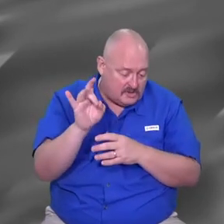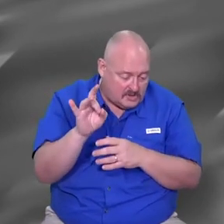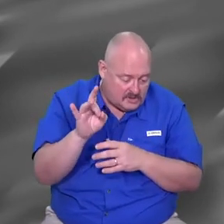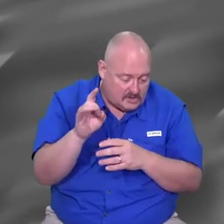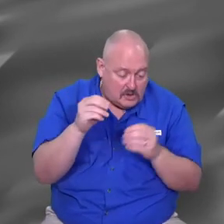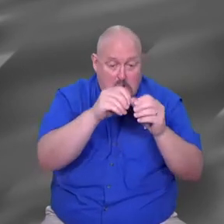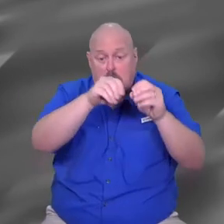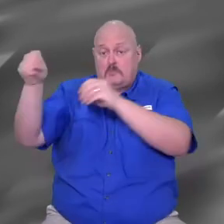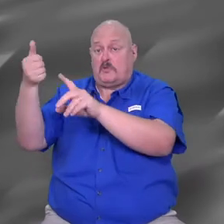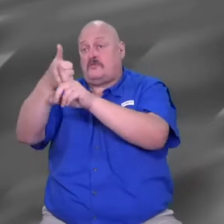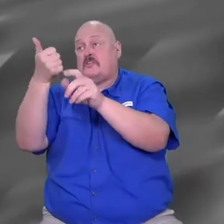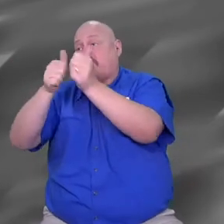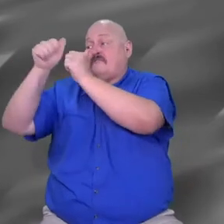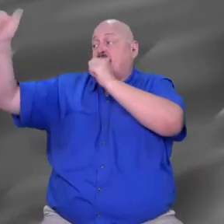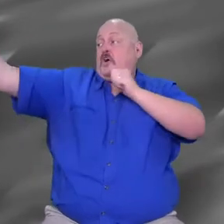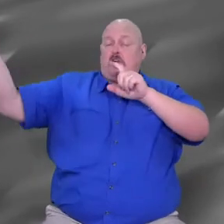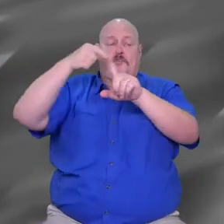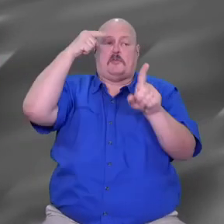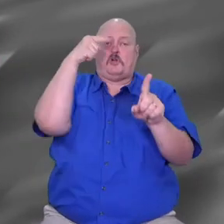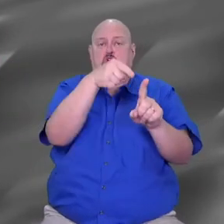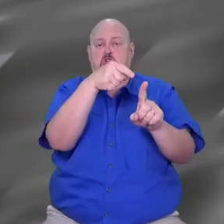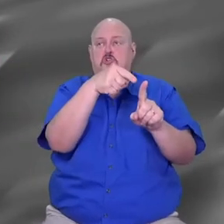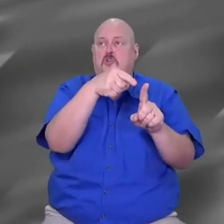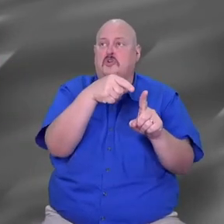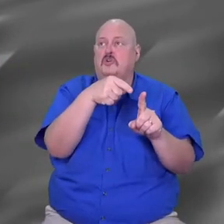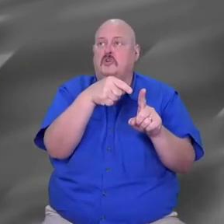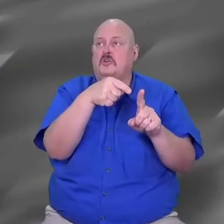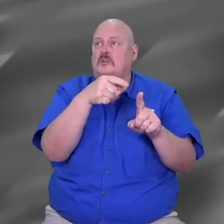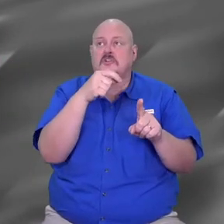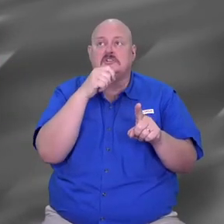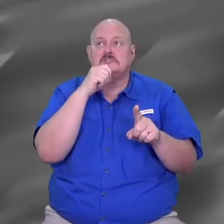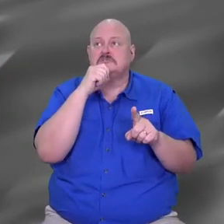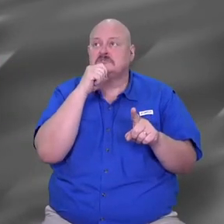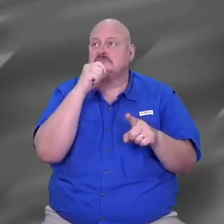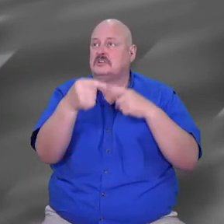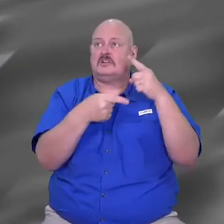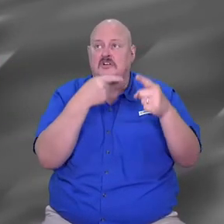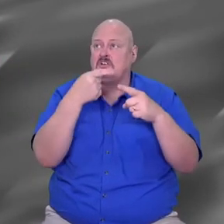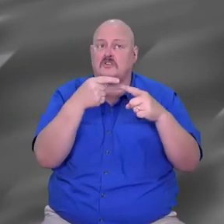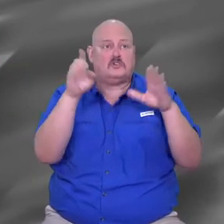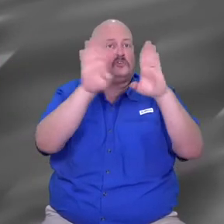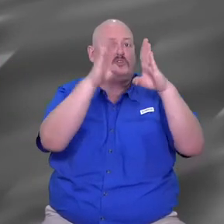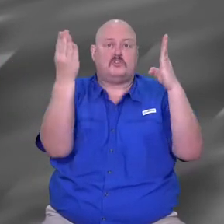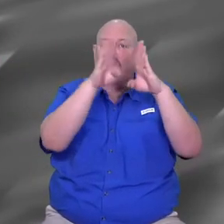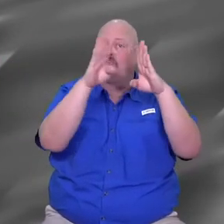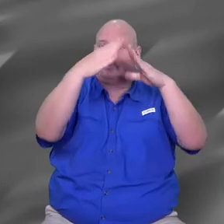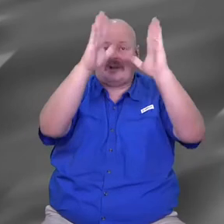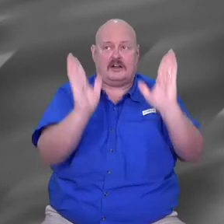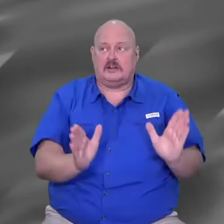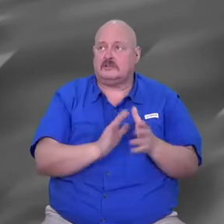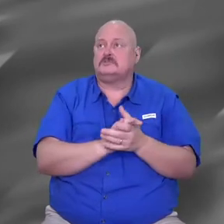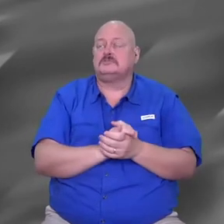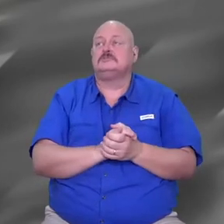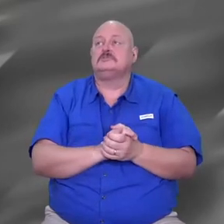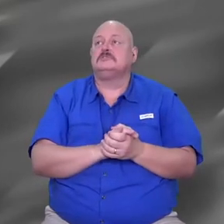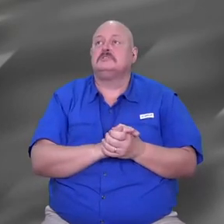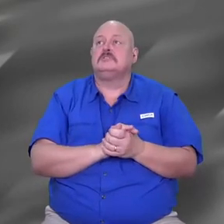remove yourself far from her. Don't even go to the door of her